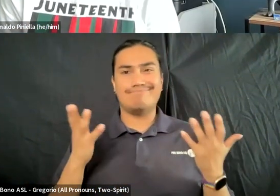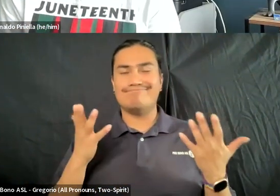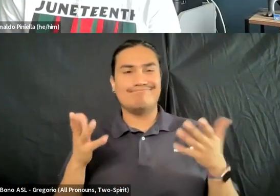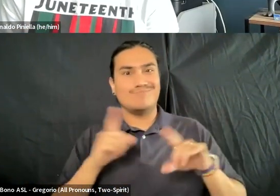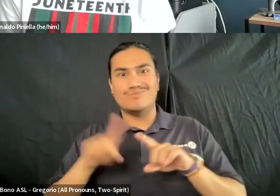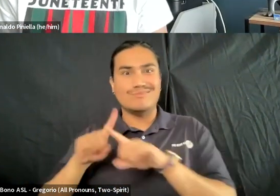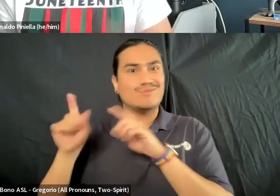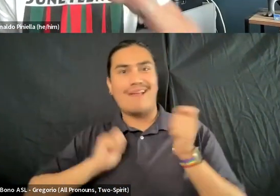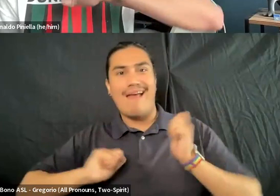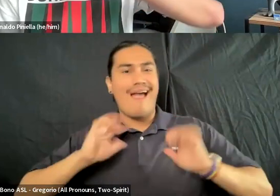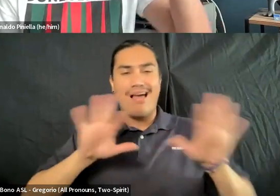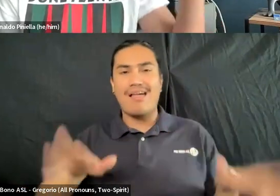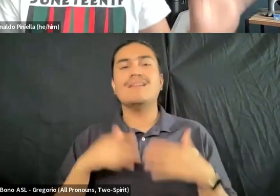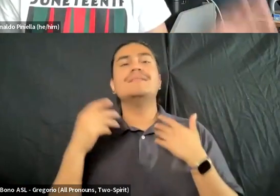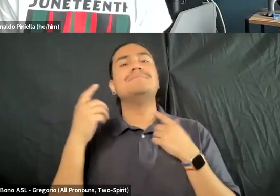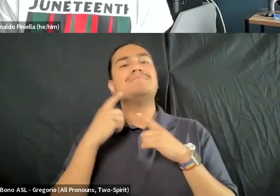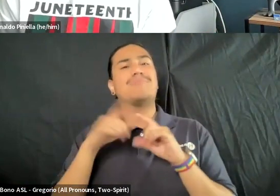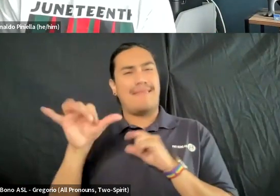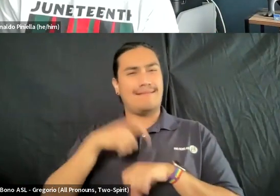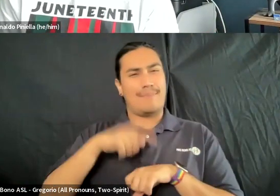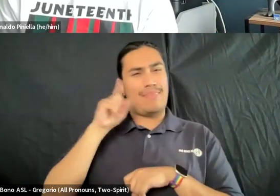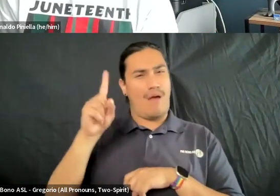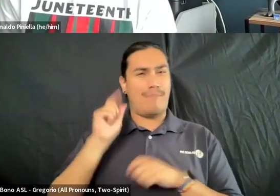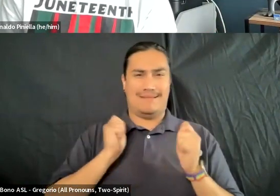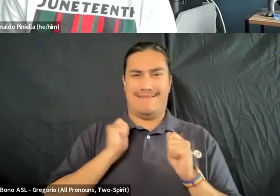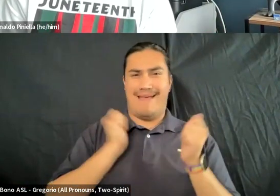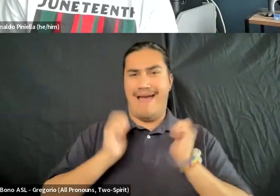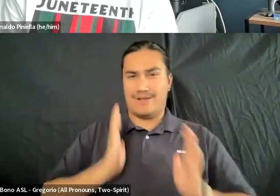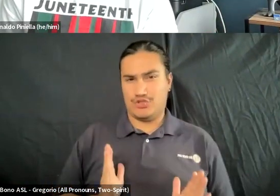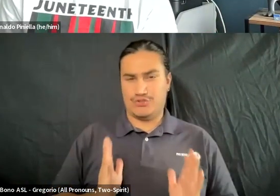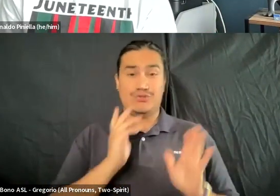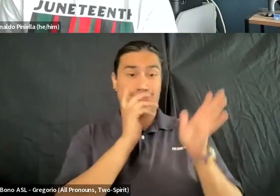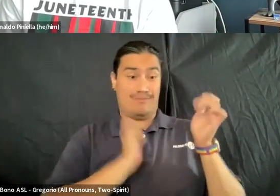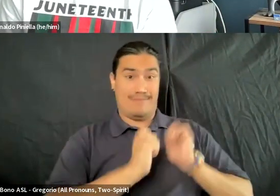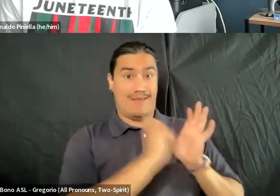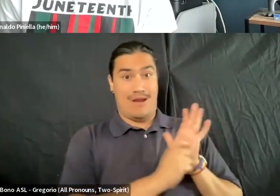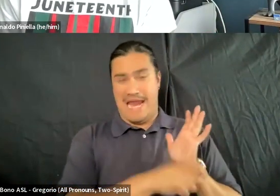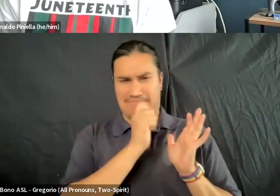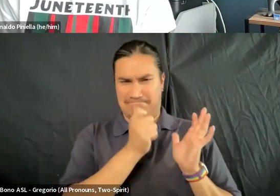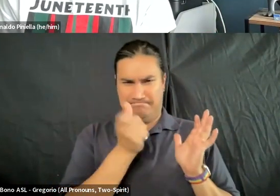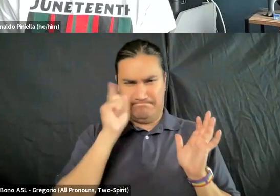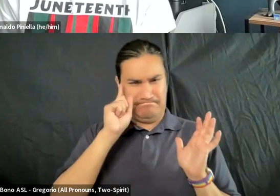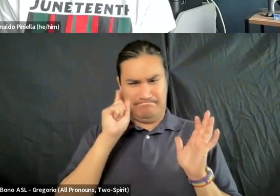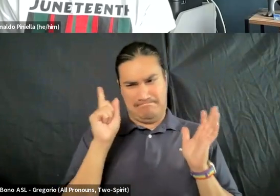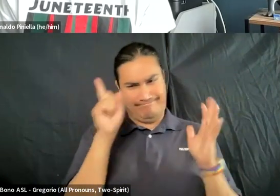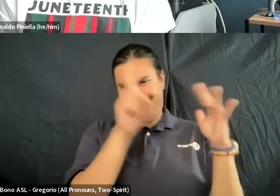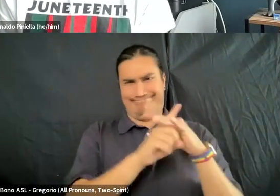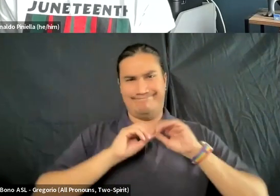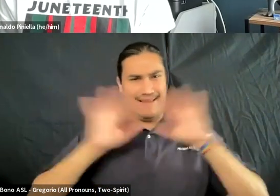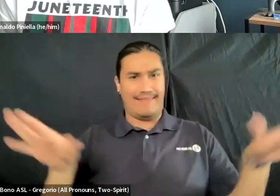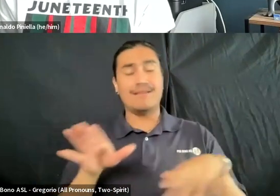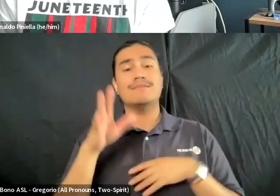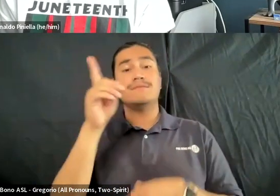be an actor. Playwriting was nowhere near the realm of possibility for me at the time. And me being